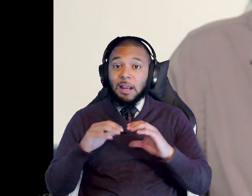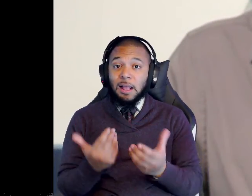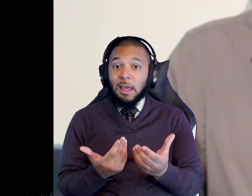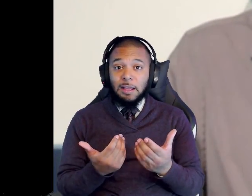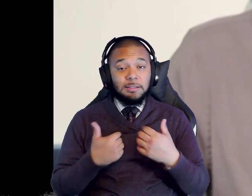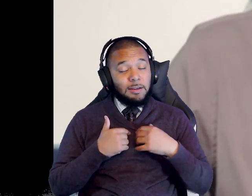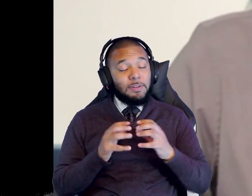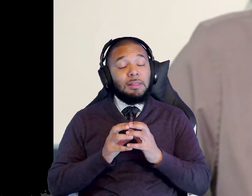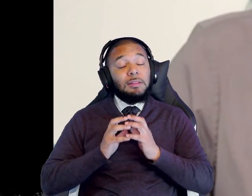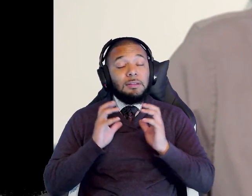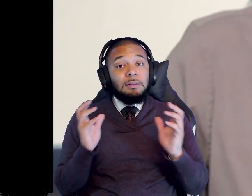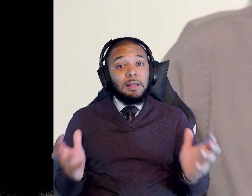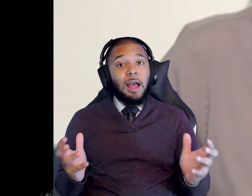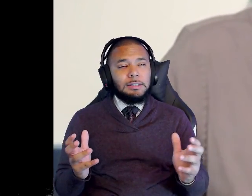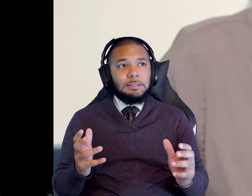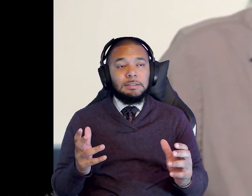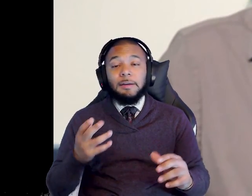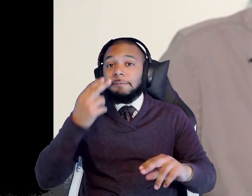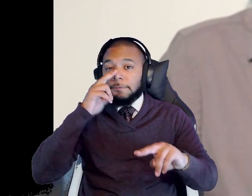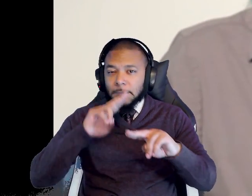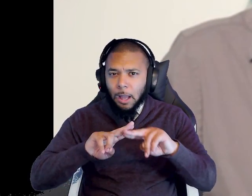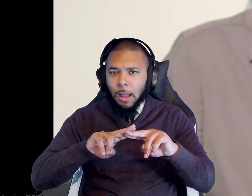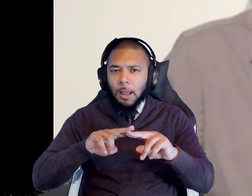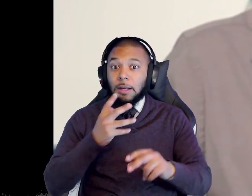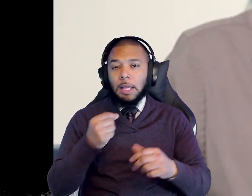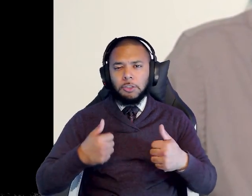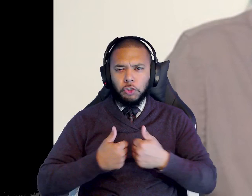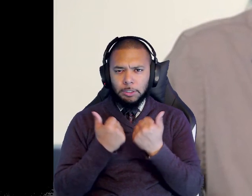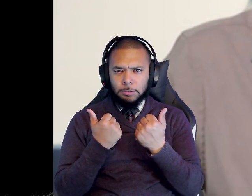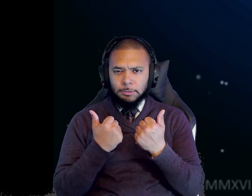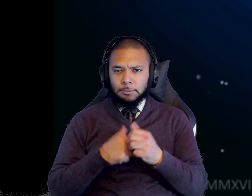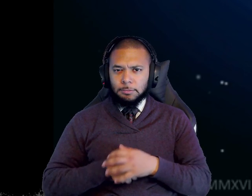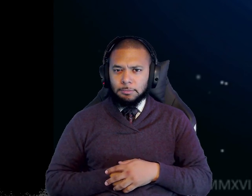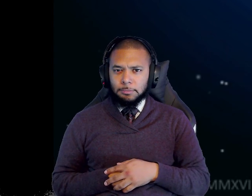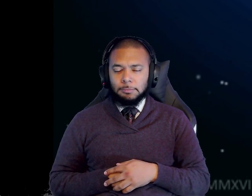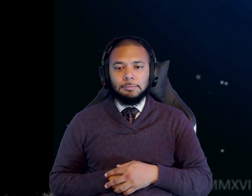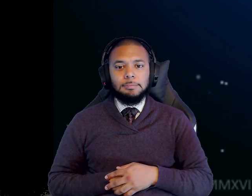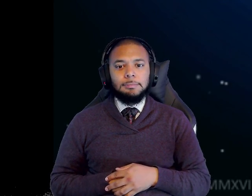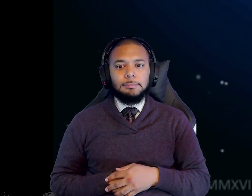lots of fun and challenges.